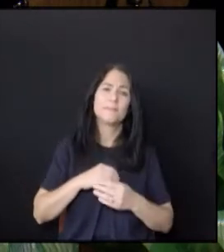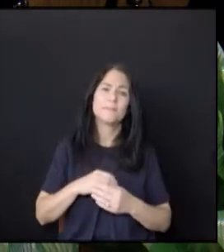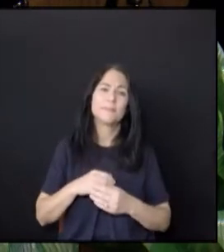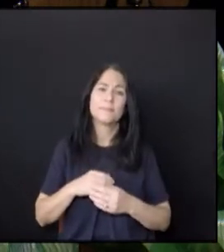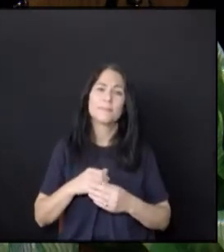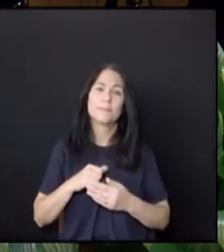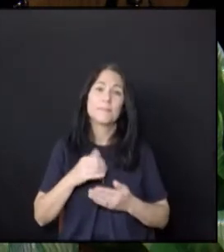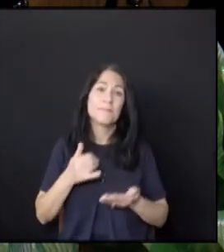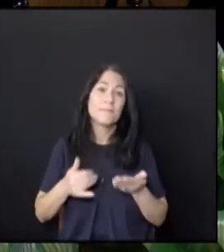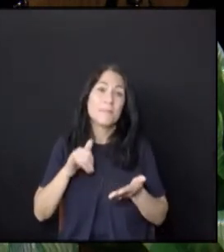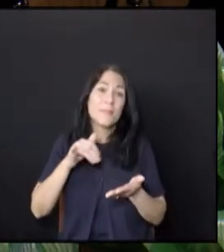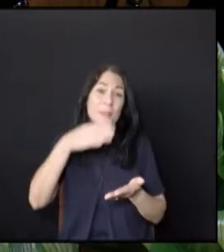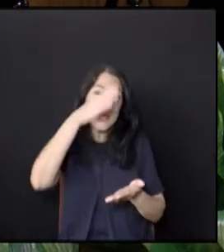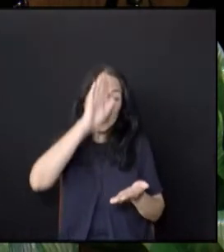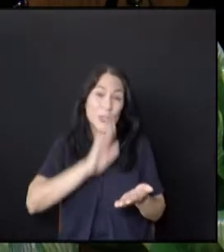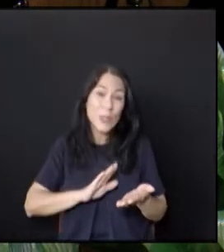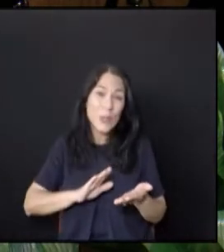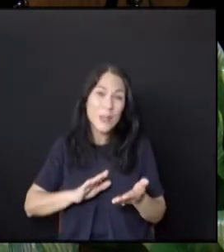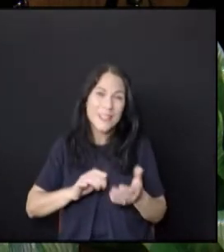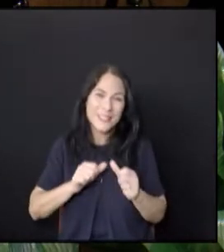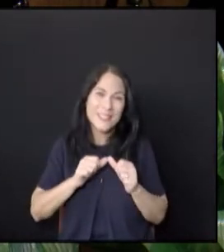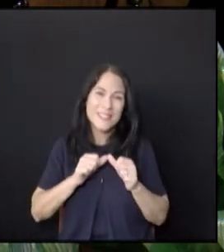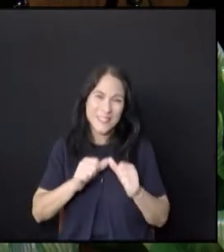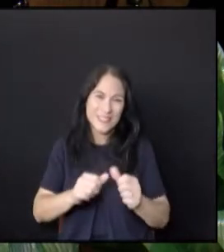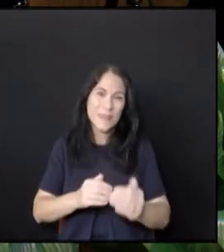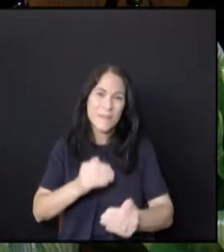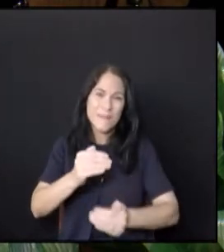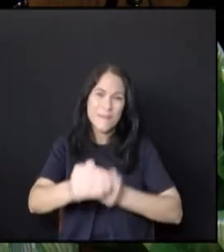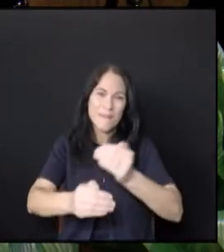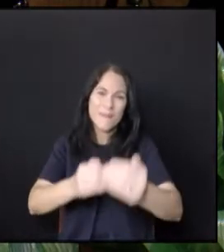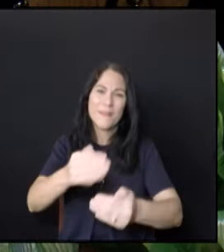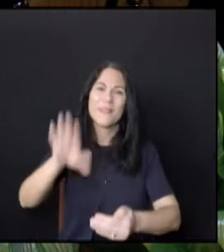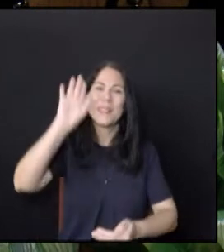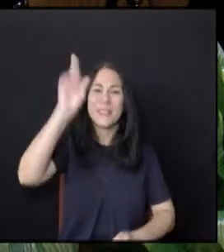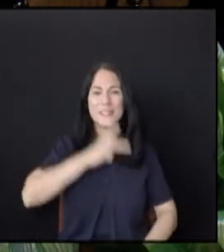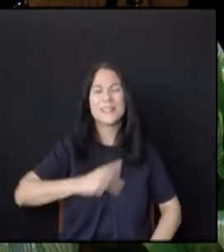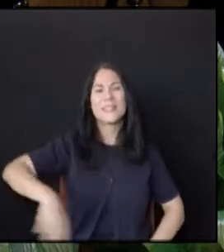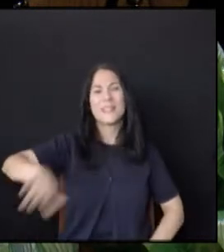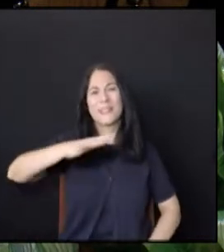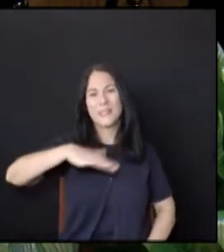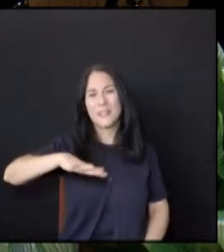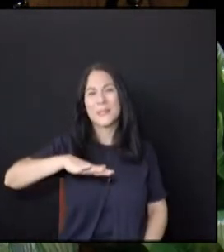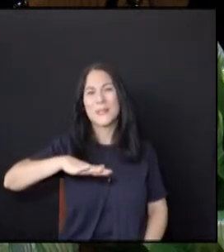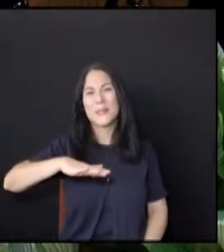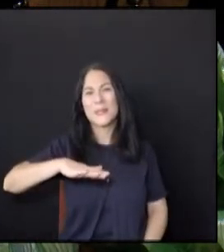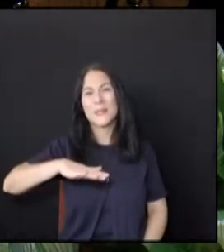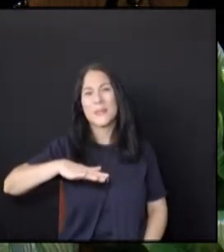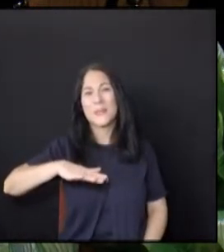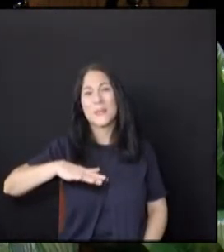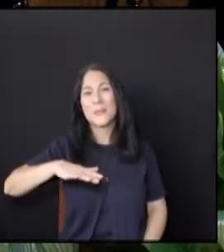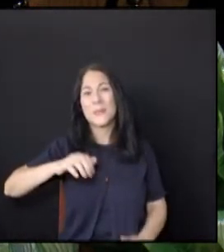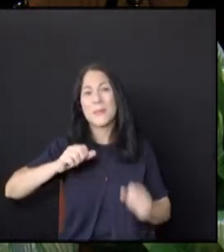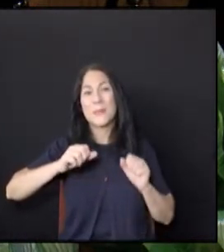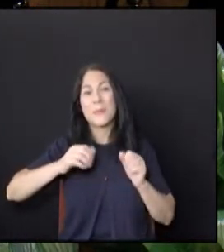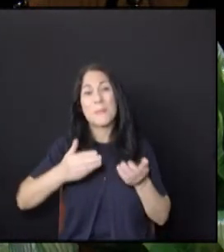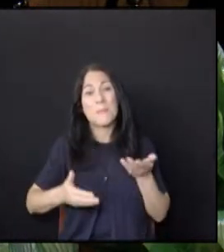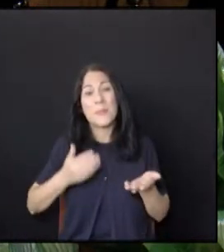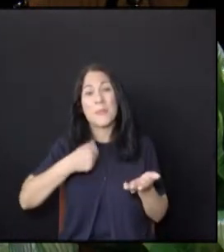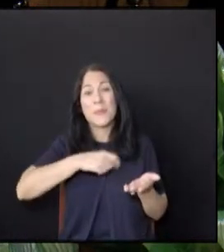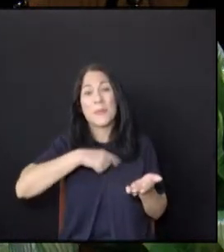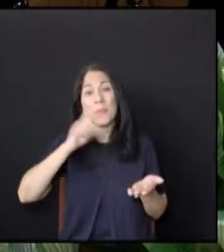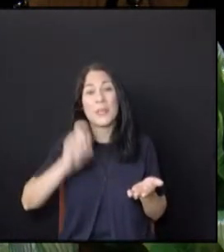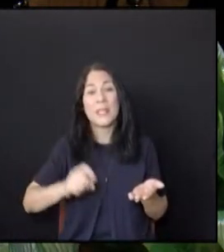that God is yet advancing his kingdom? Could it be that we need to humble ourselves like those